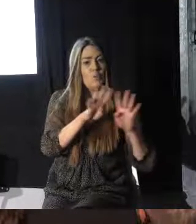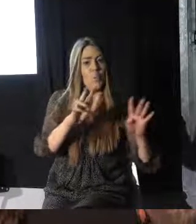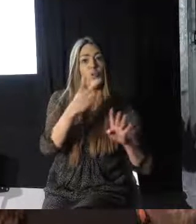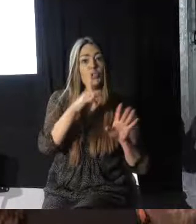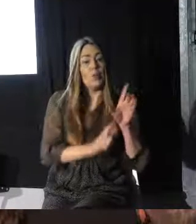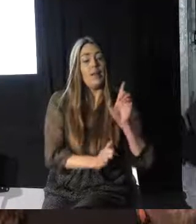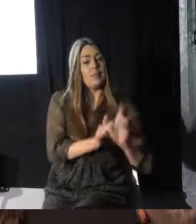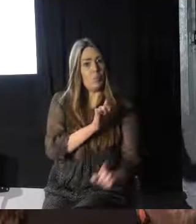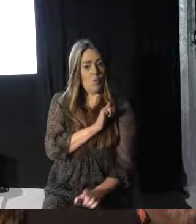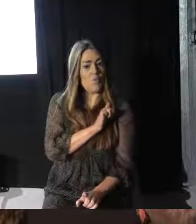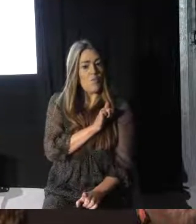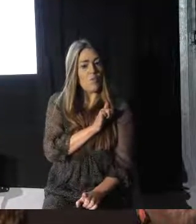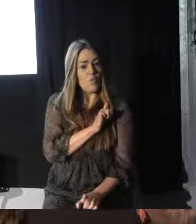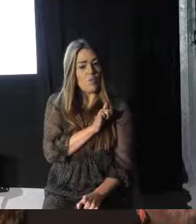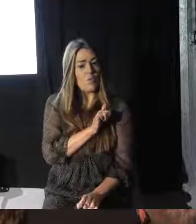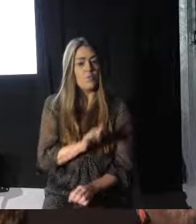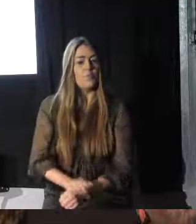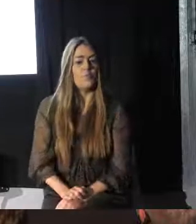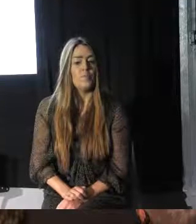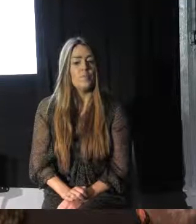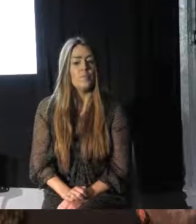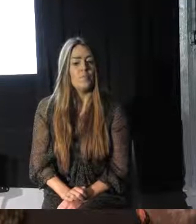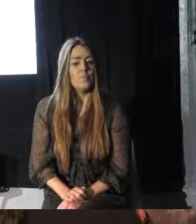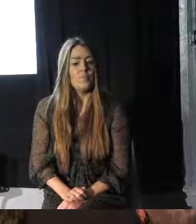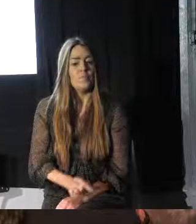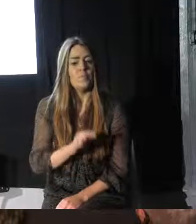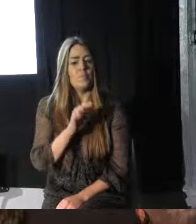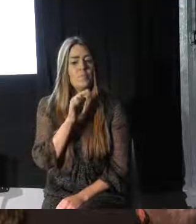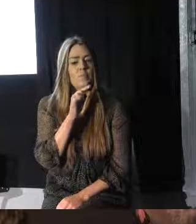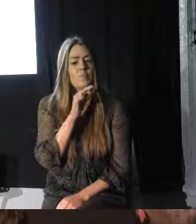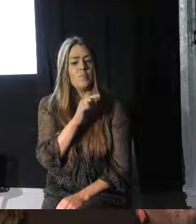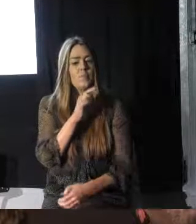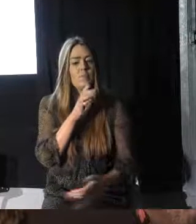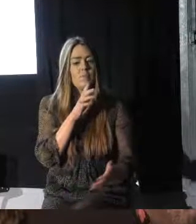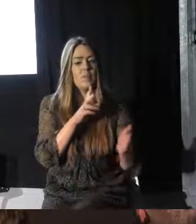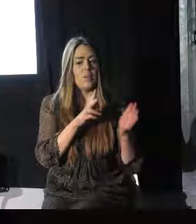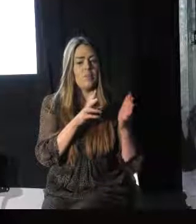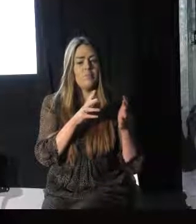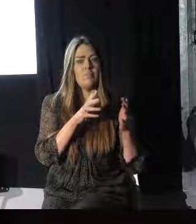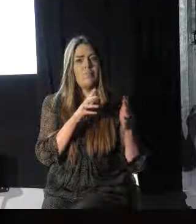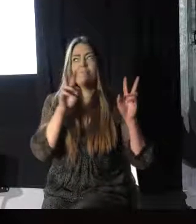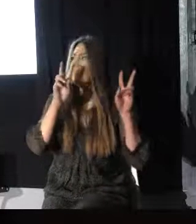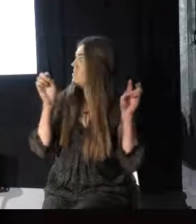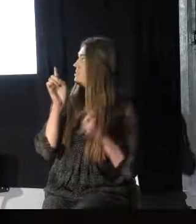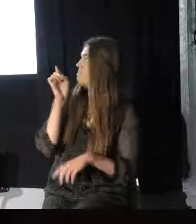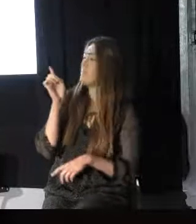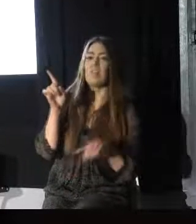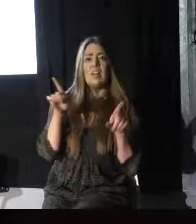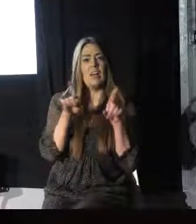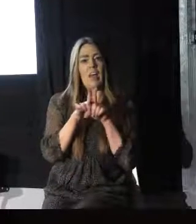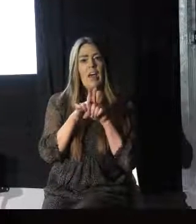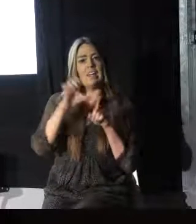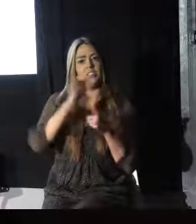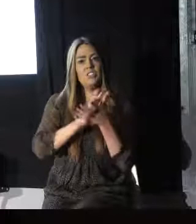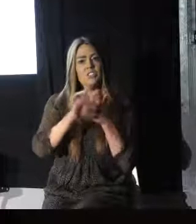earlier. Das Humboldt Forum ist wie Chernobyl. This is like Chernobyl.